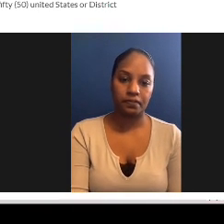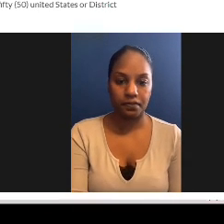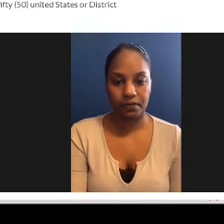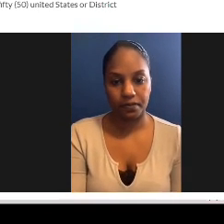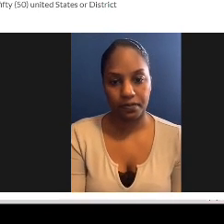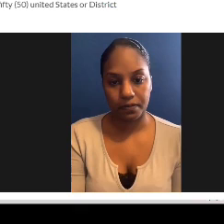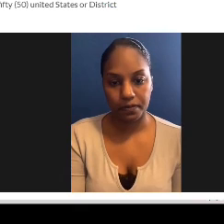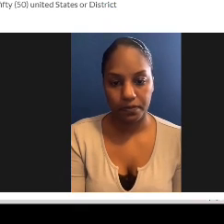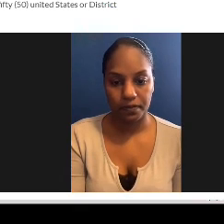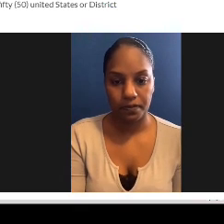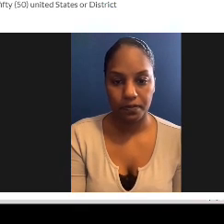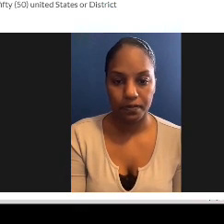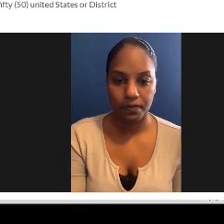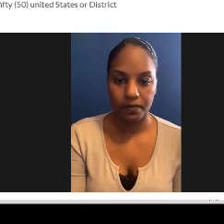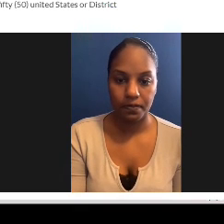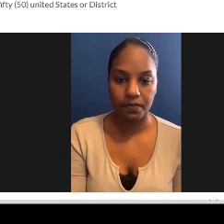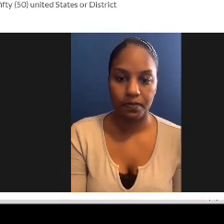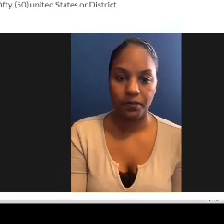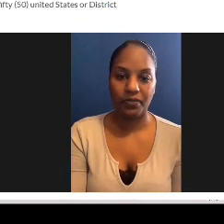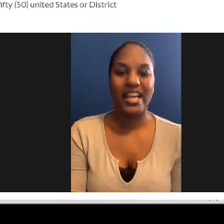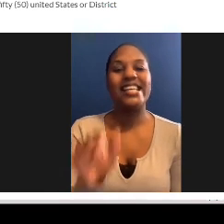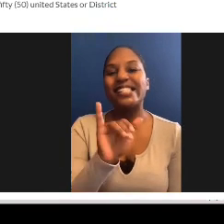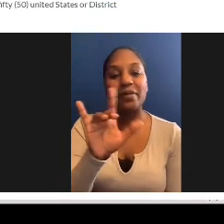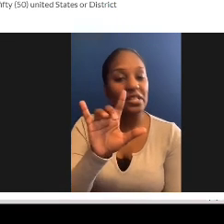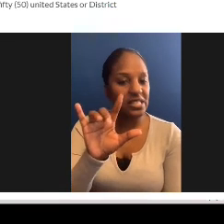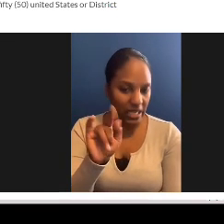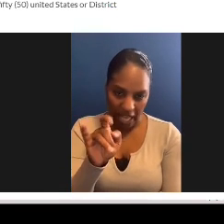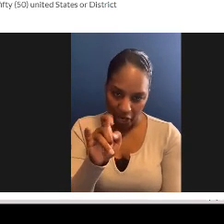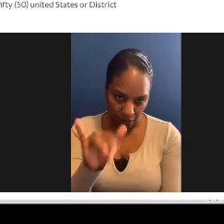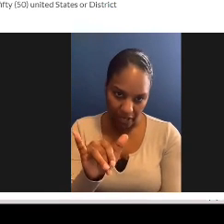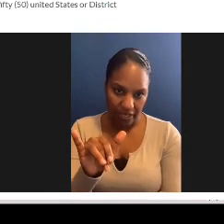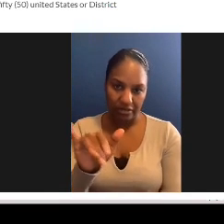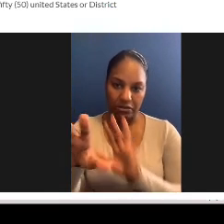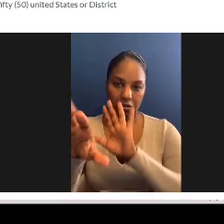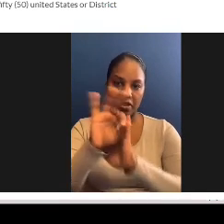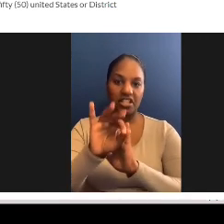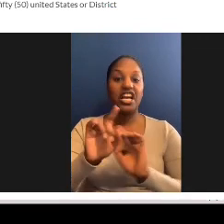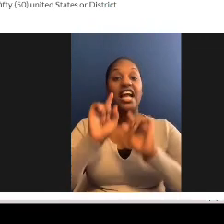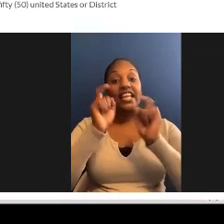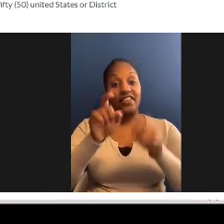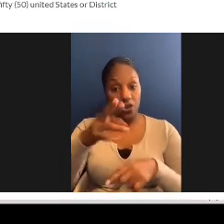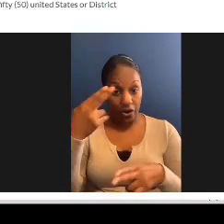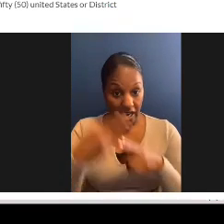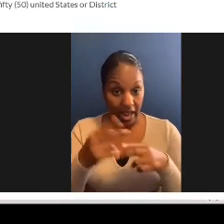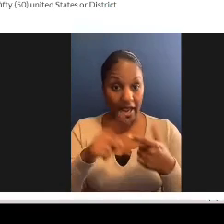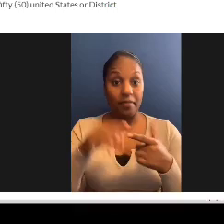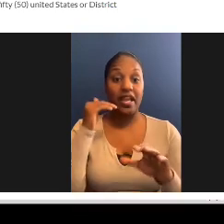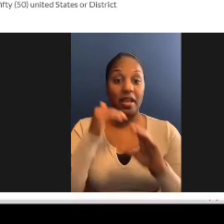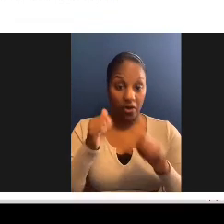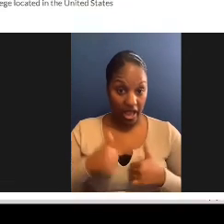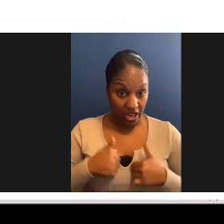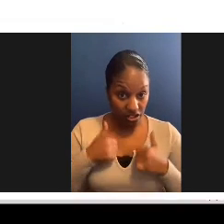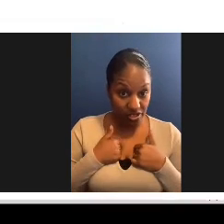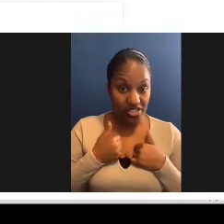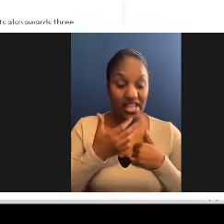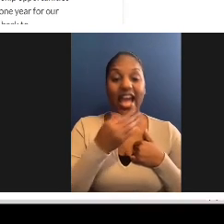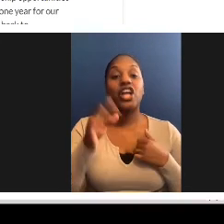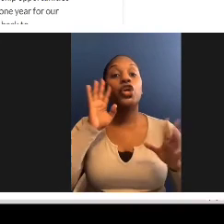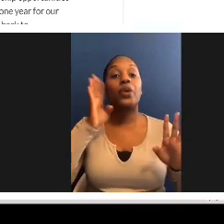As I said before, this is a lottery. All you have to do is put in your name and email address and create a